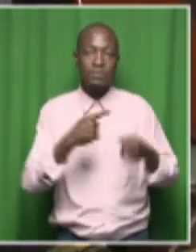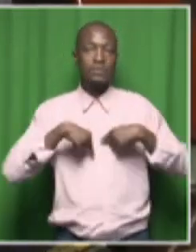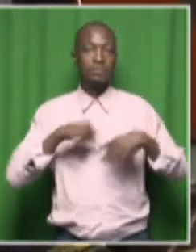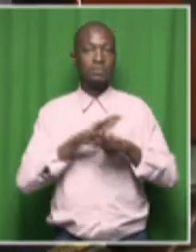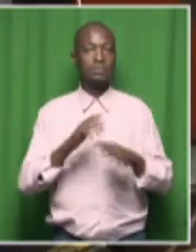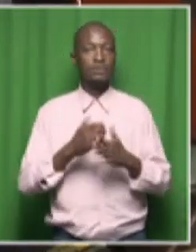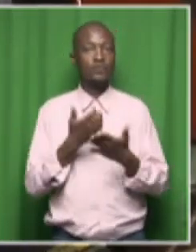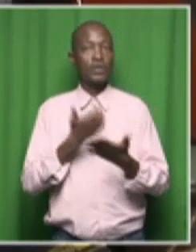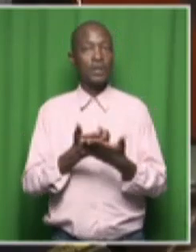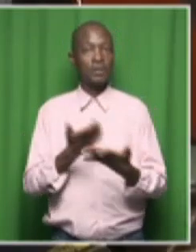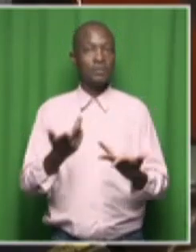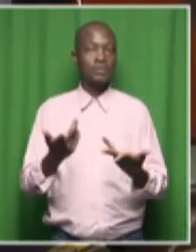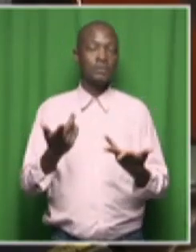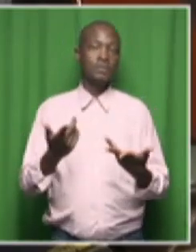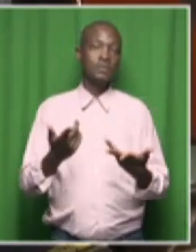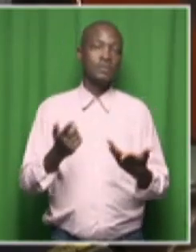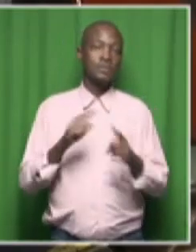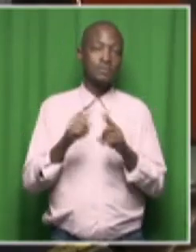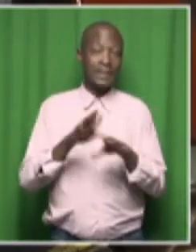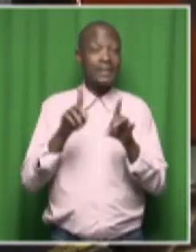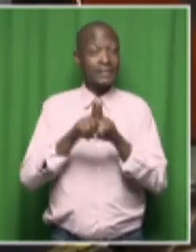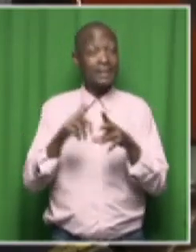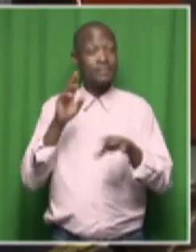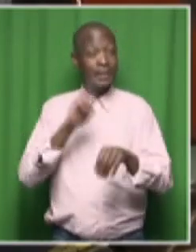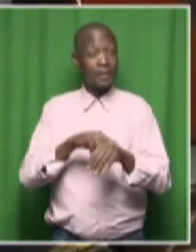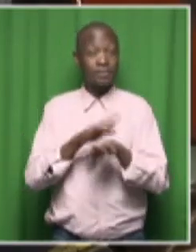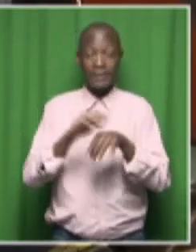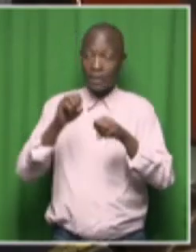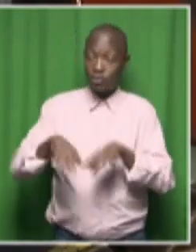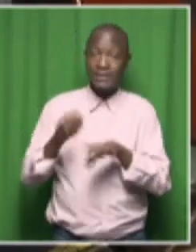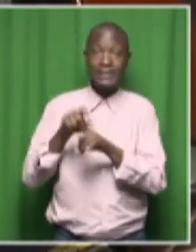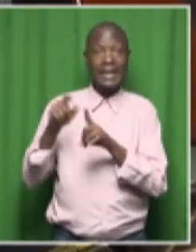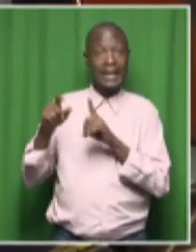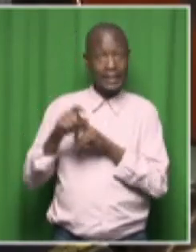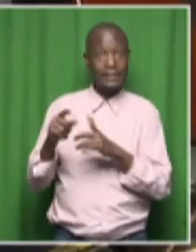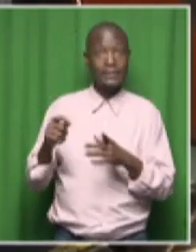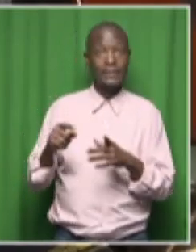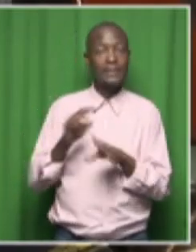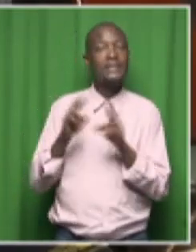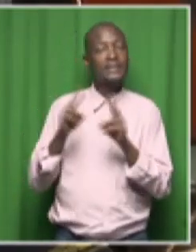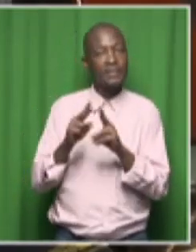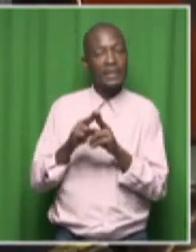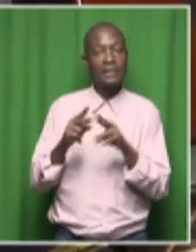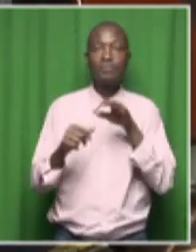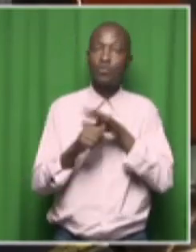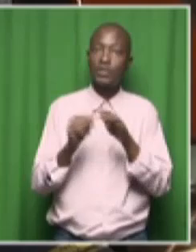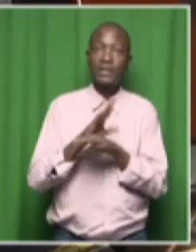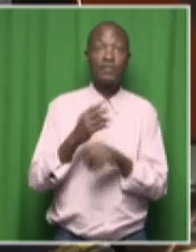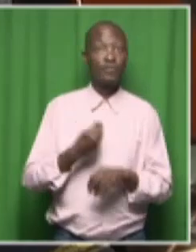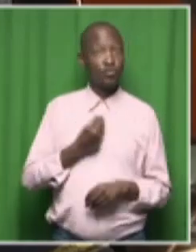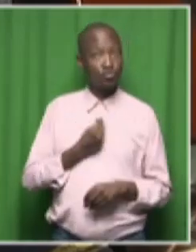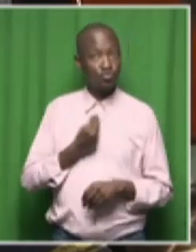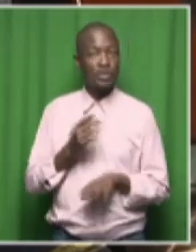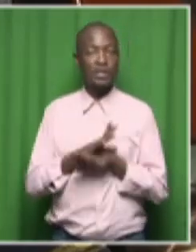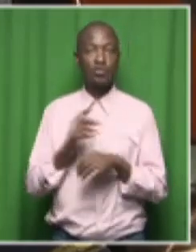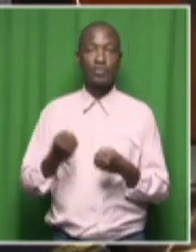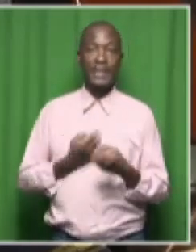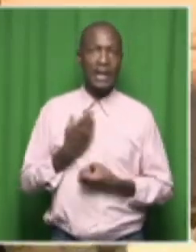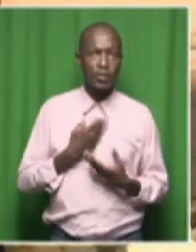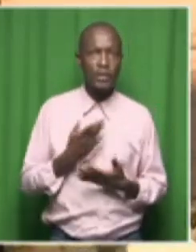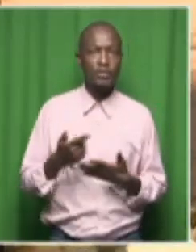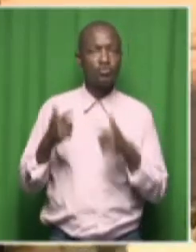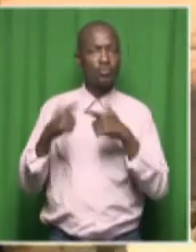time they are losing their culture. So it's very much important for youth to be encouraged to use their languages. So